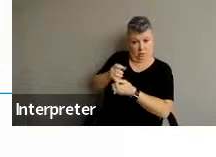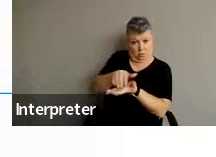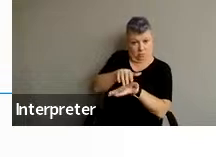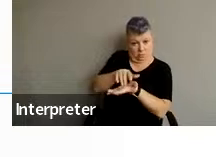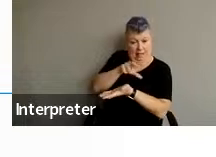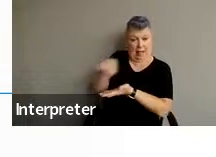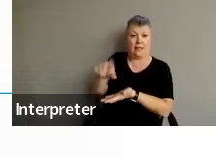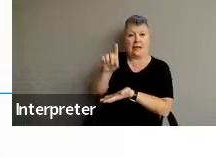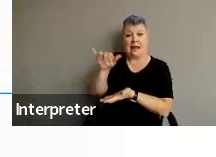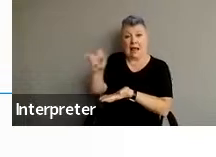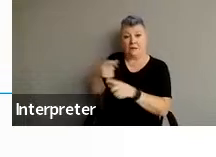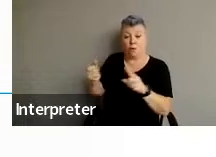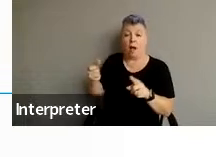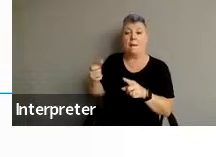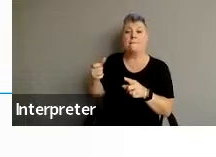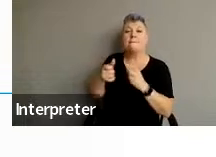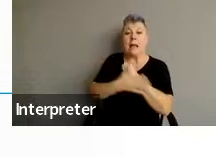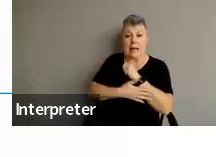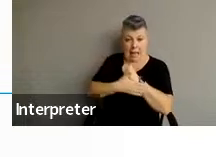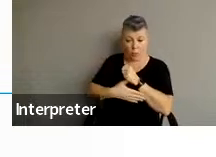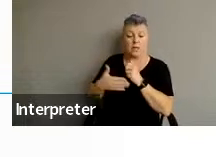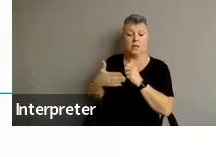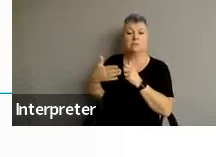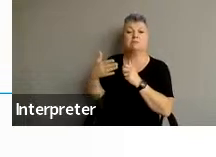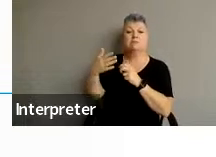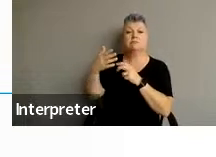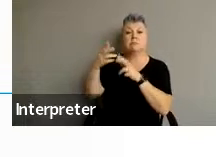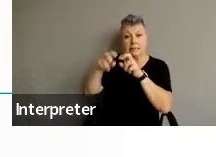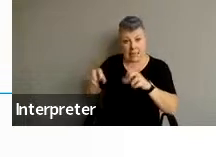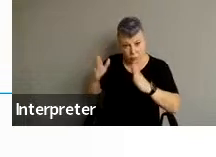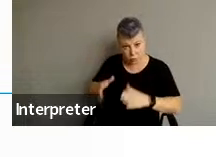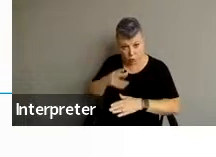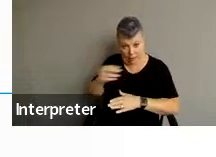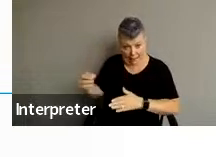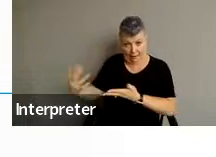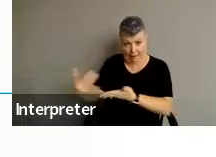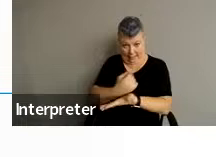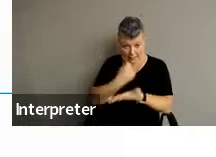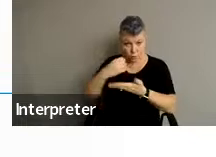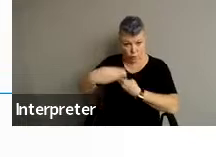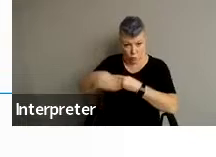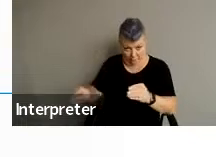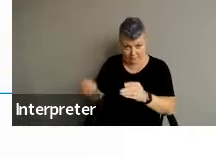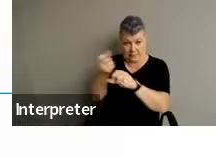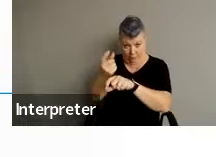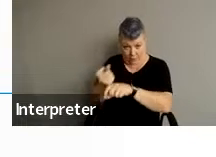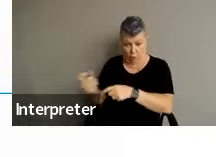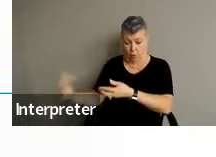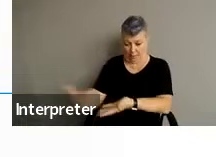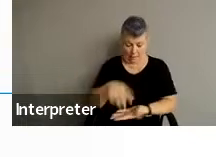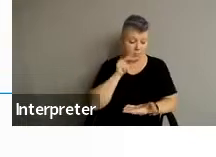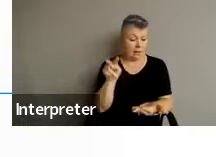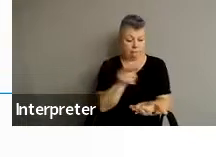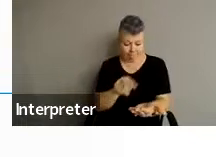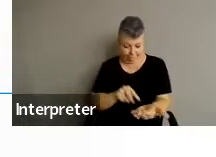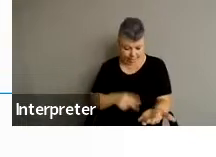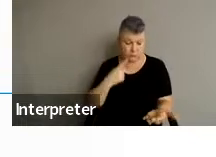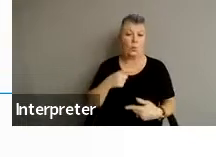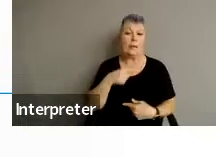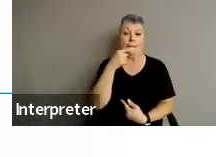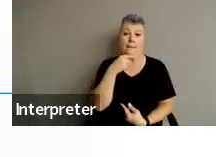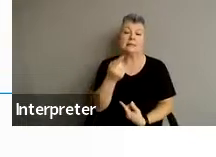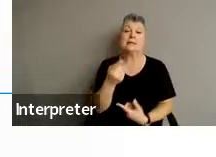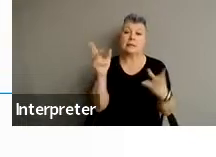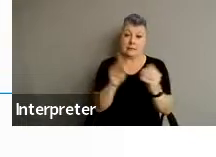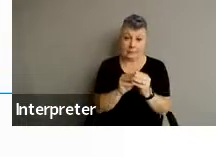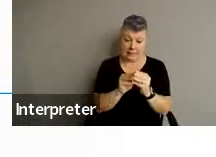our county assessor's office and county collector's office by September 15th every year. We publicize our hearing. We submit our